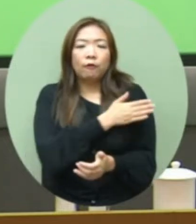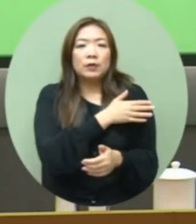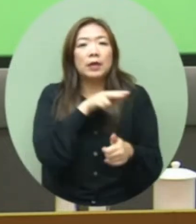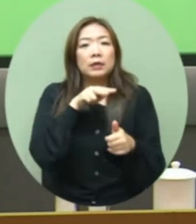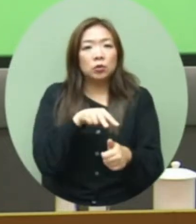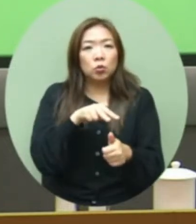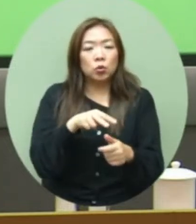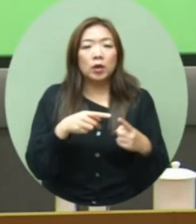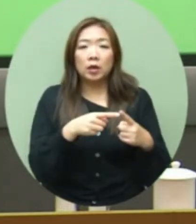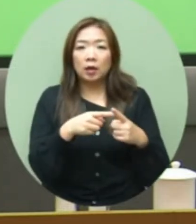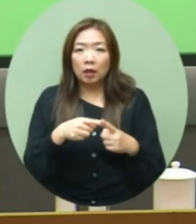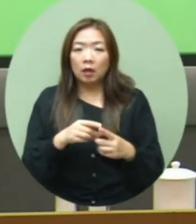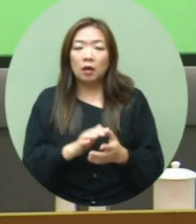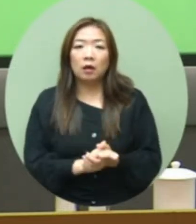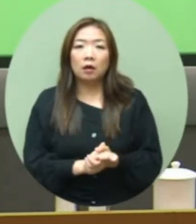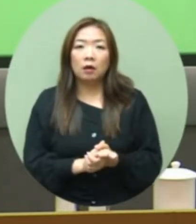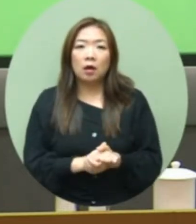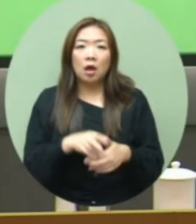support for carers,